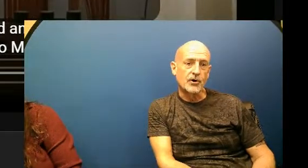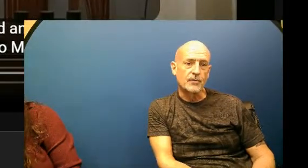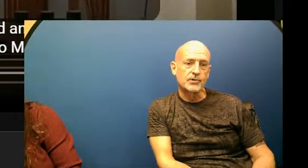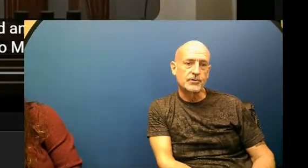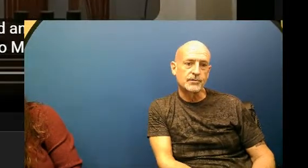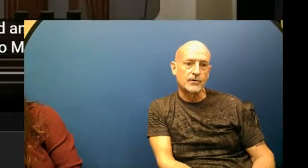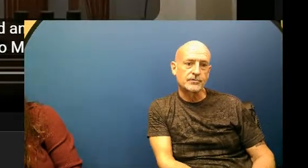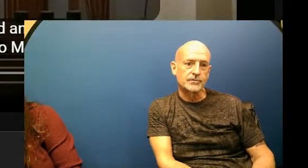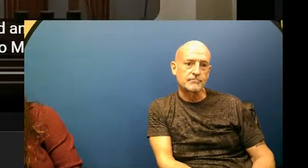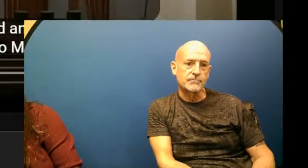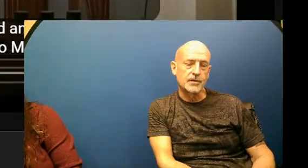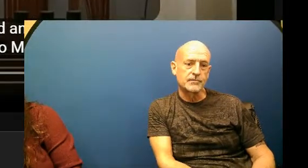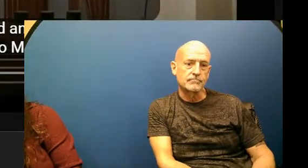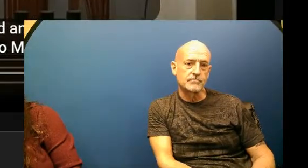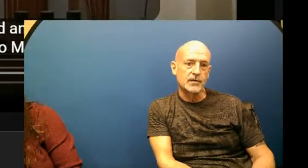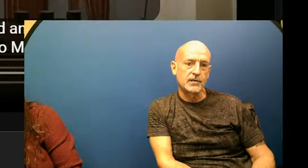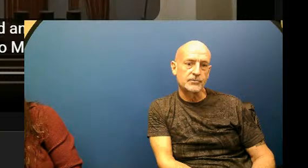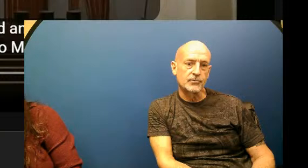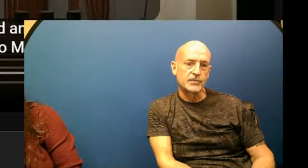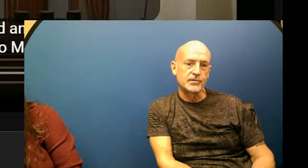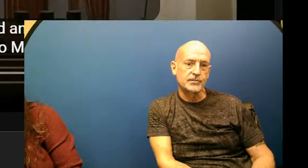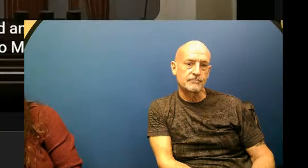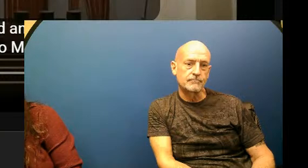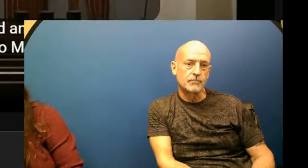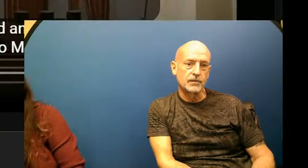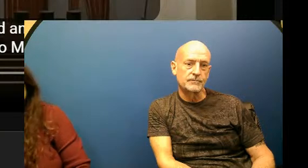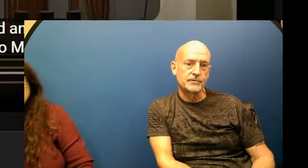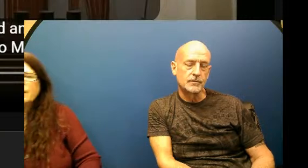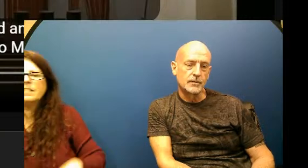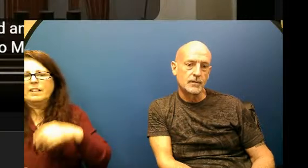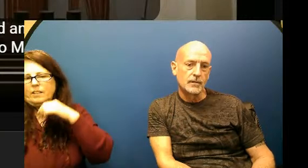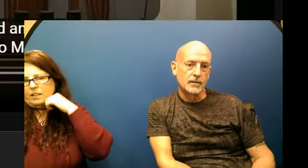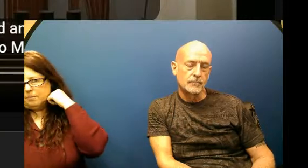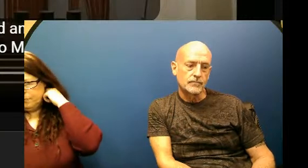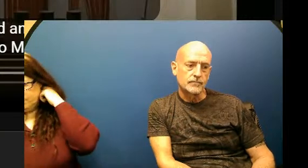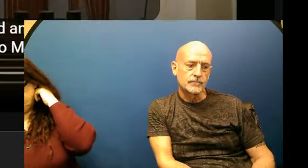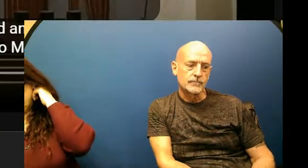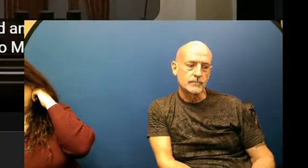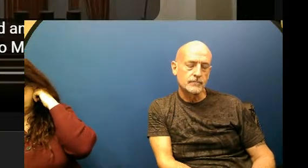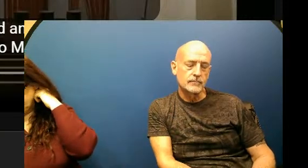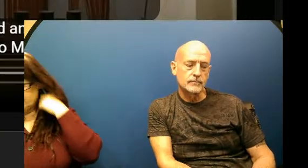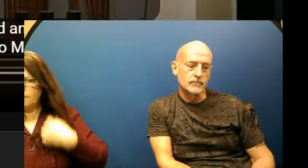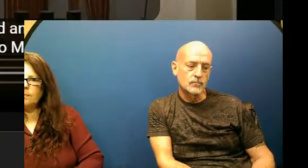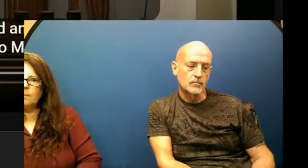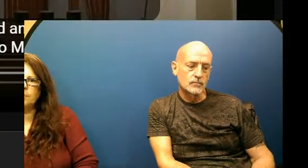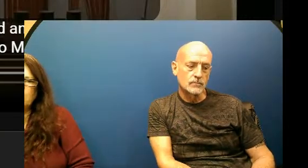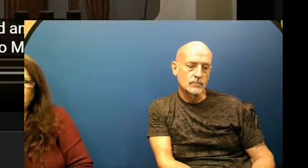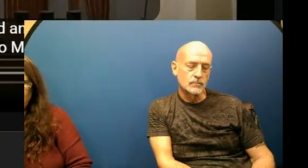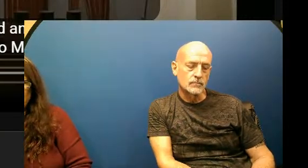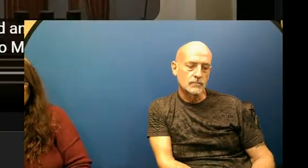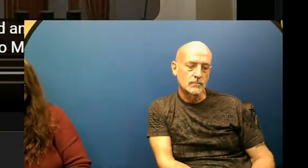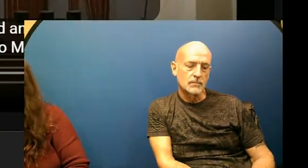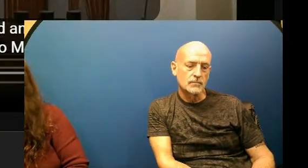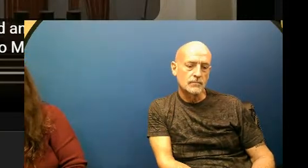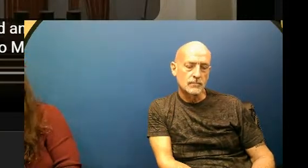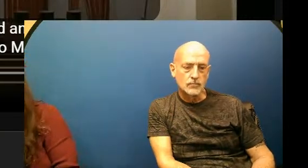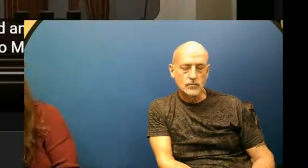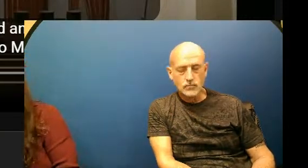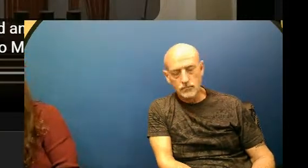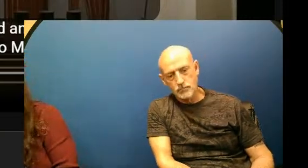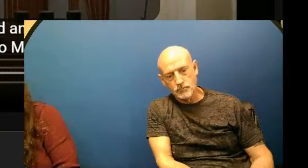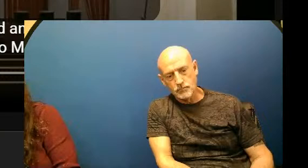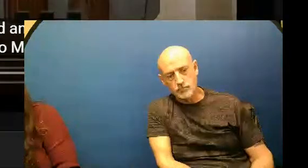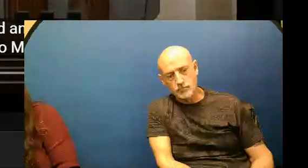Alito's sharp too, as long as it's not in his religious beliefs. Justice, the Chief